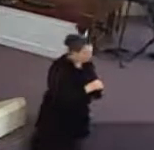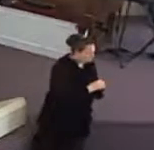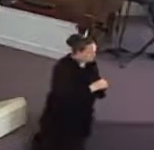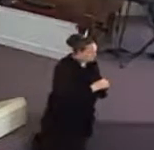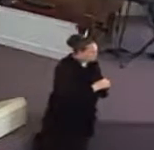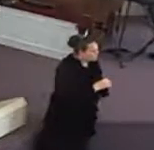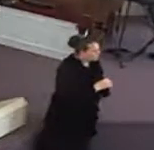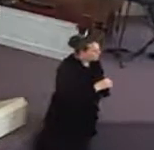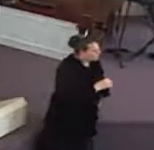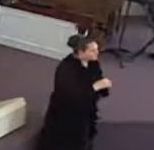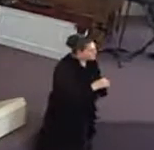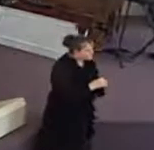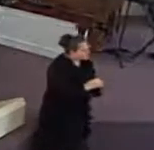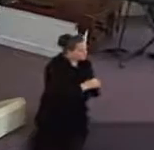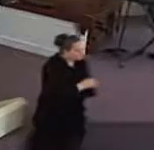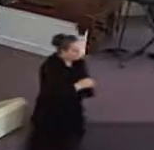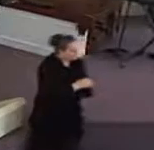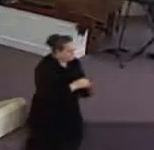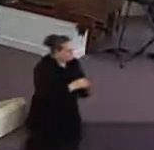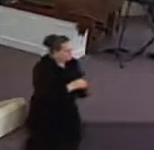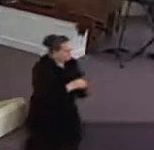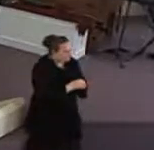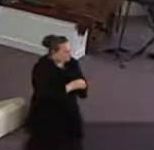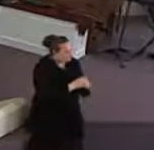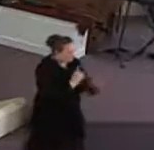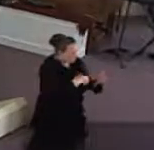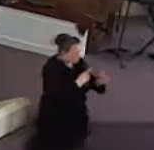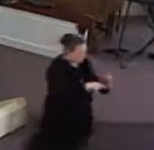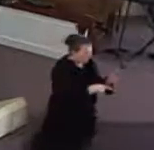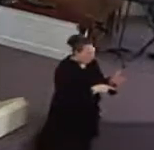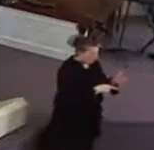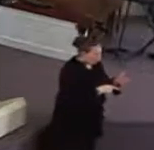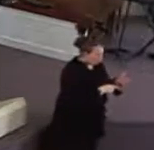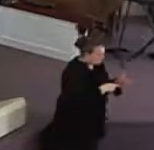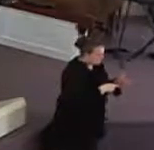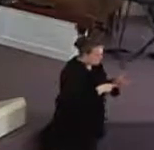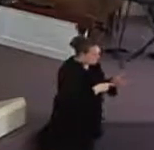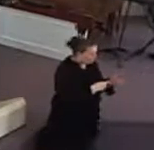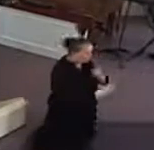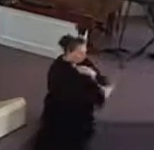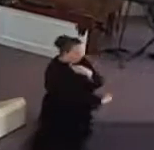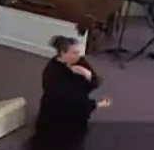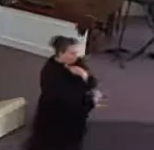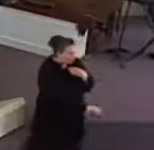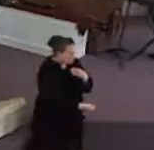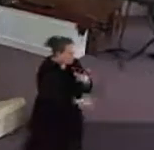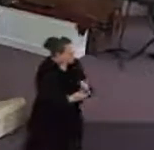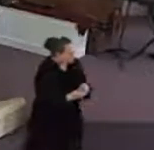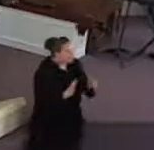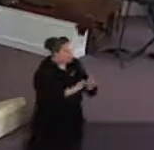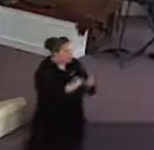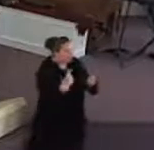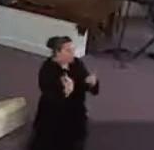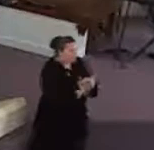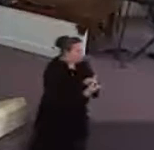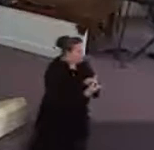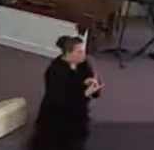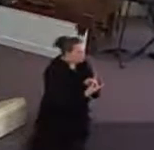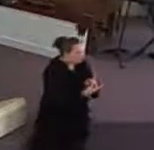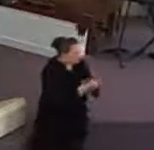to Spurgeon's orphanage. And so Spurgeon blasted Parker the next week from his